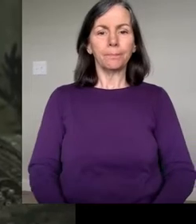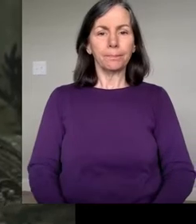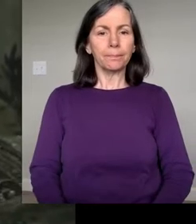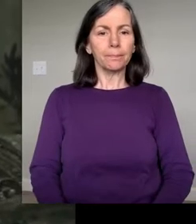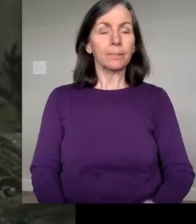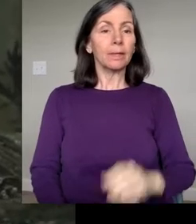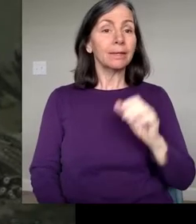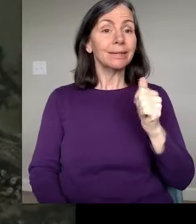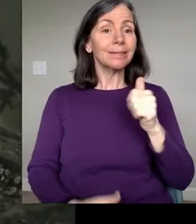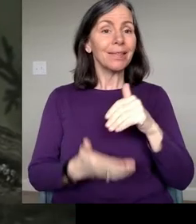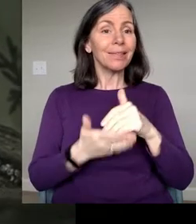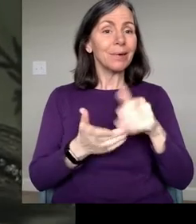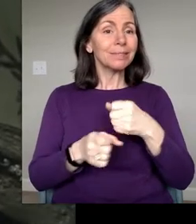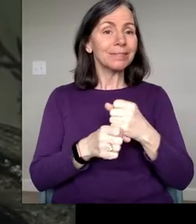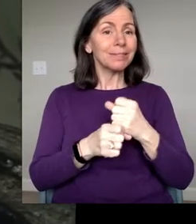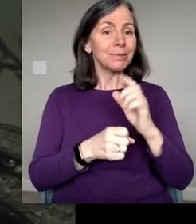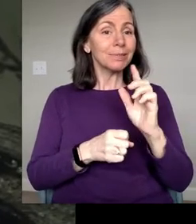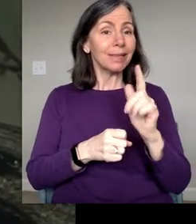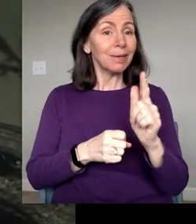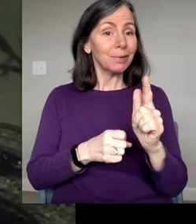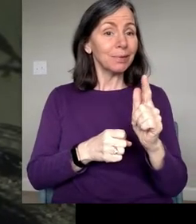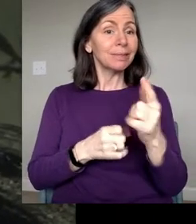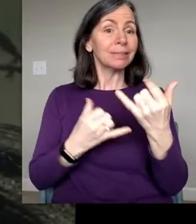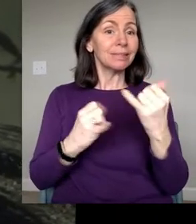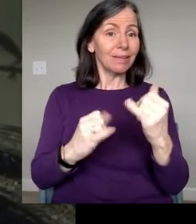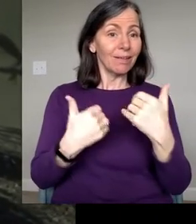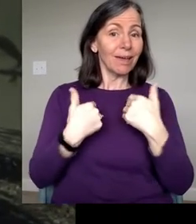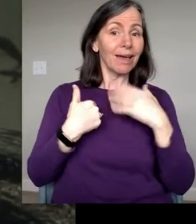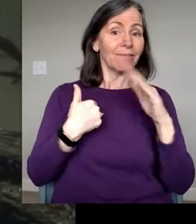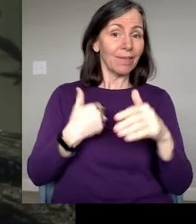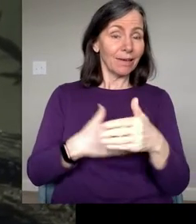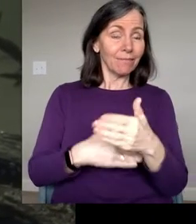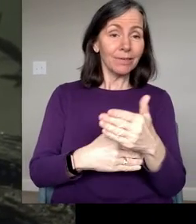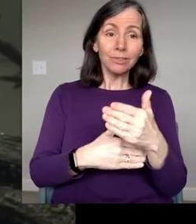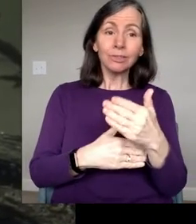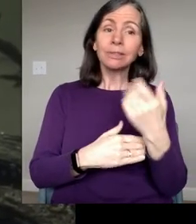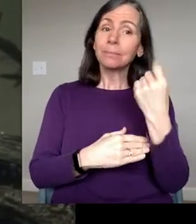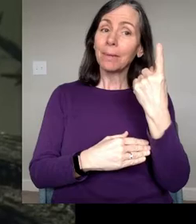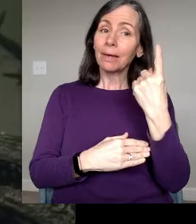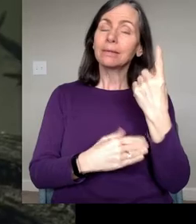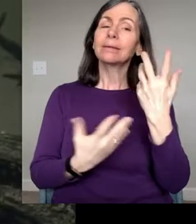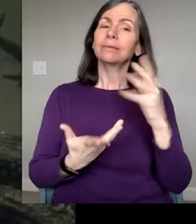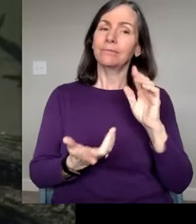10,000 years later, they're still there, but they have been transformed.